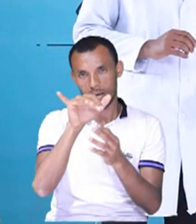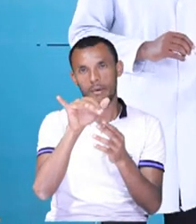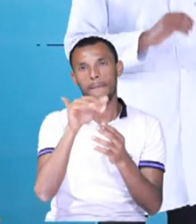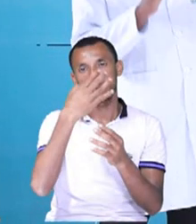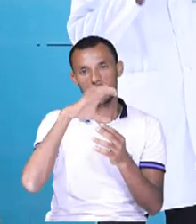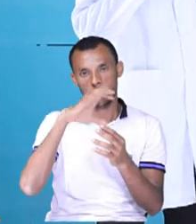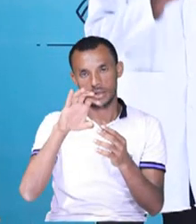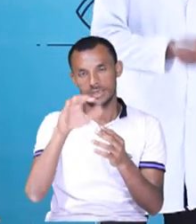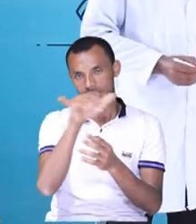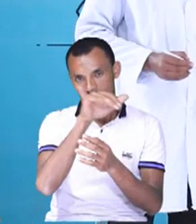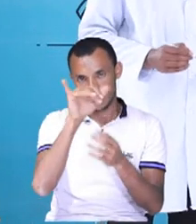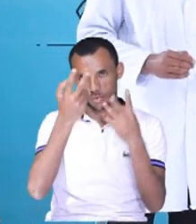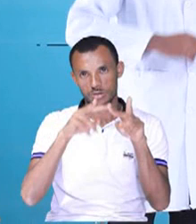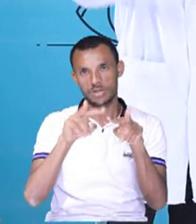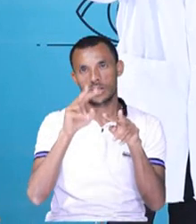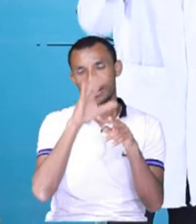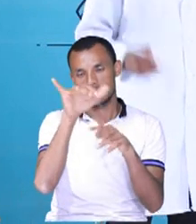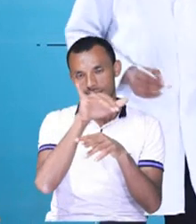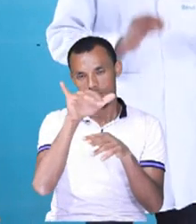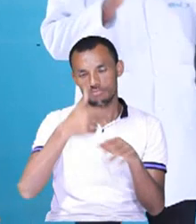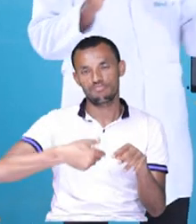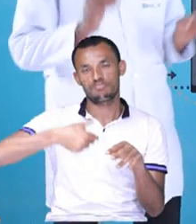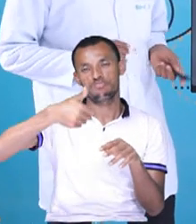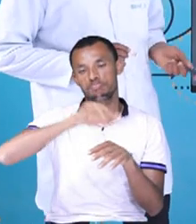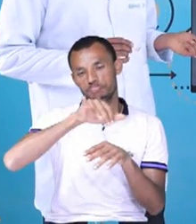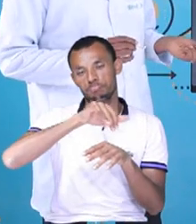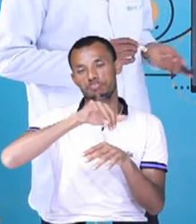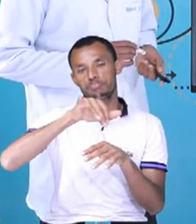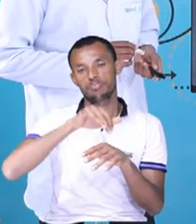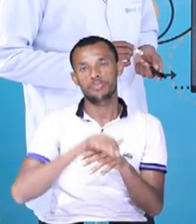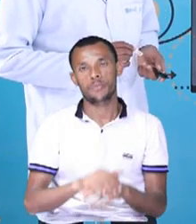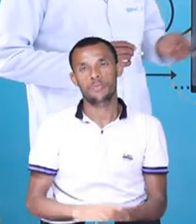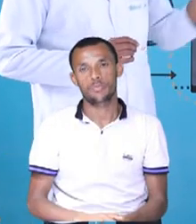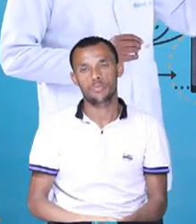temperature, the same concentration, and some other, the same parameters.